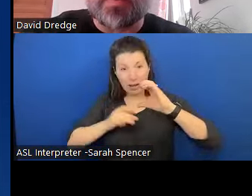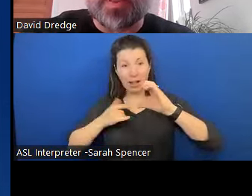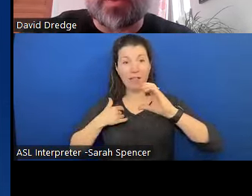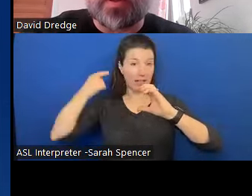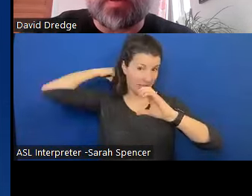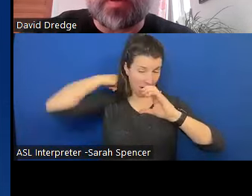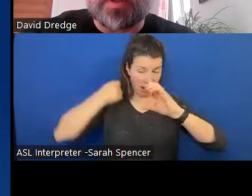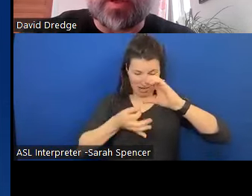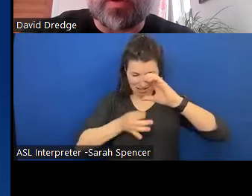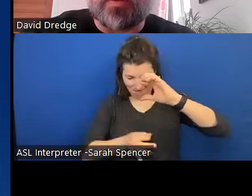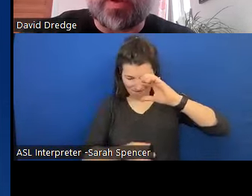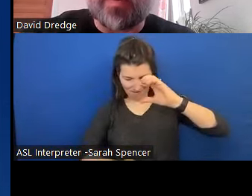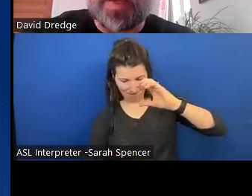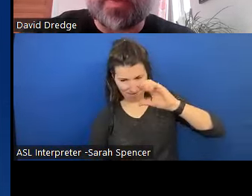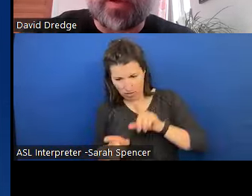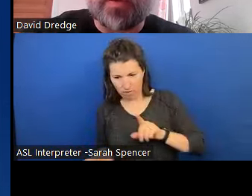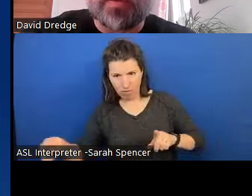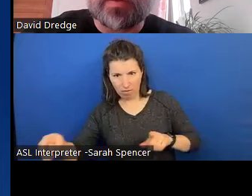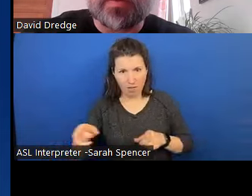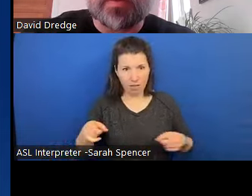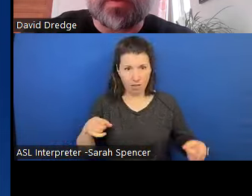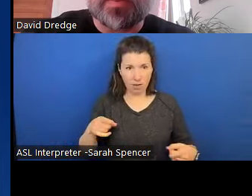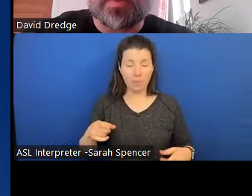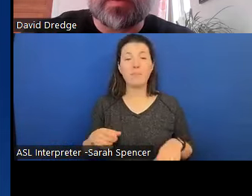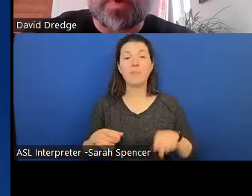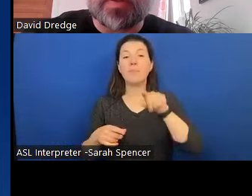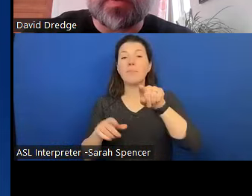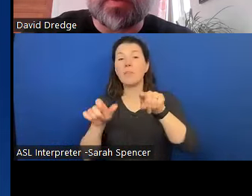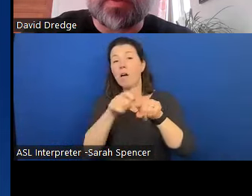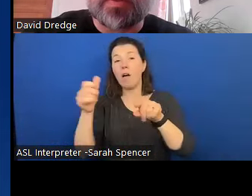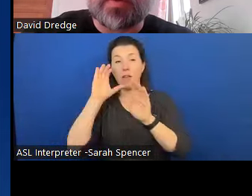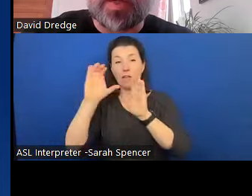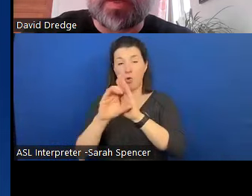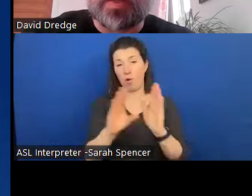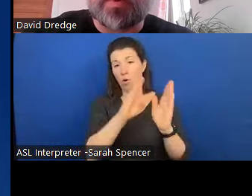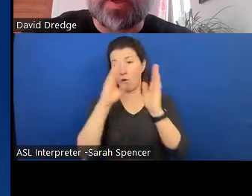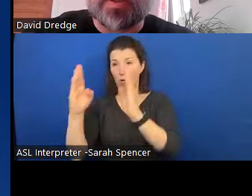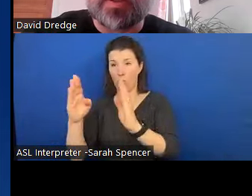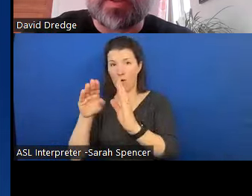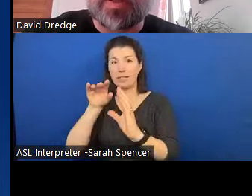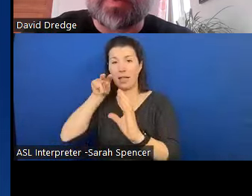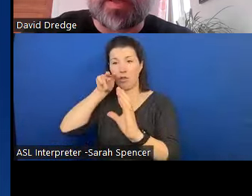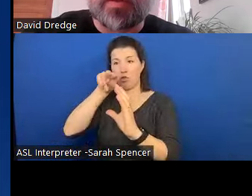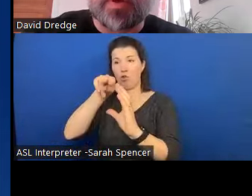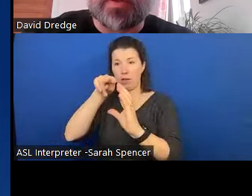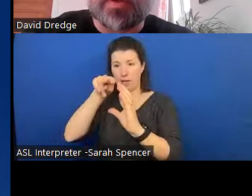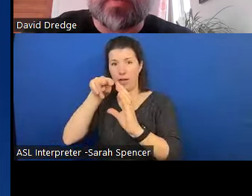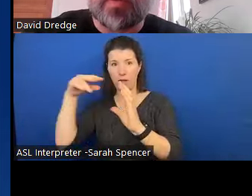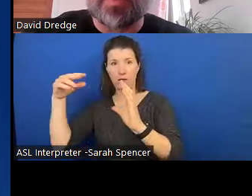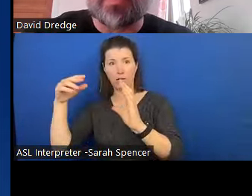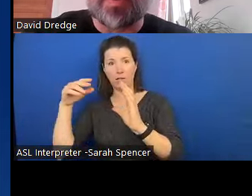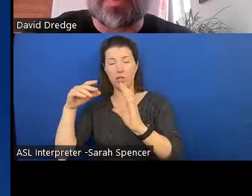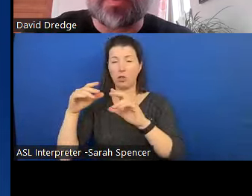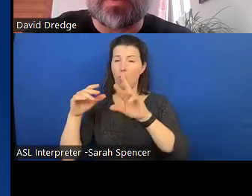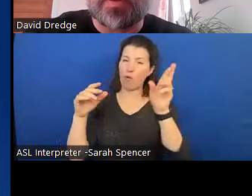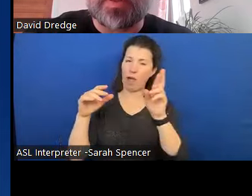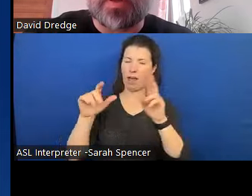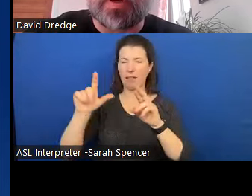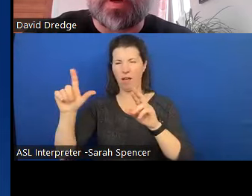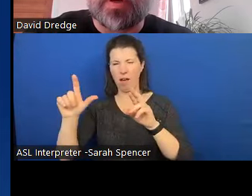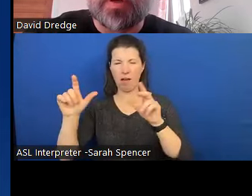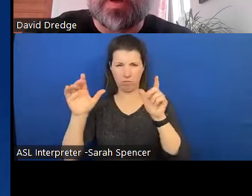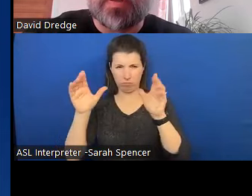This picture is like you're looking face on into the brain. So this is the right side of the brain. This is the left side of the brain. The things I want you to